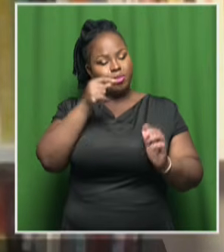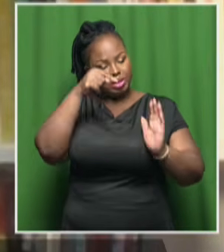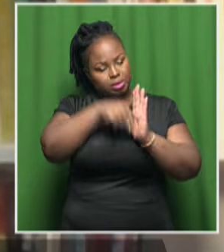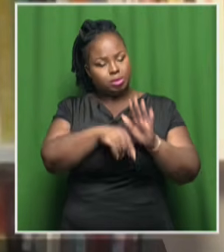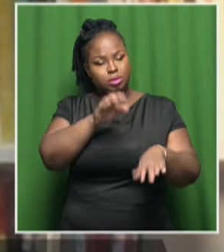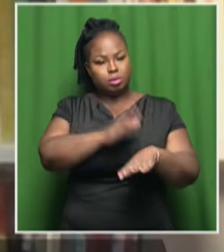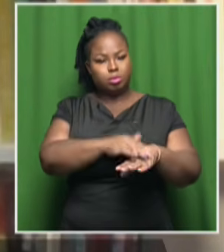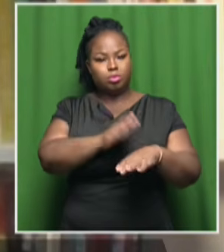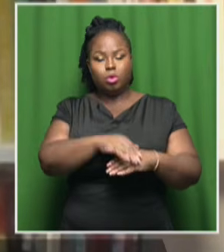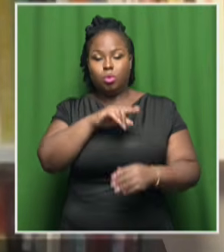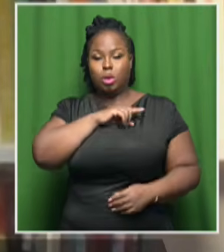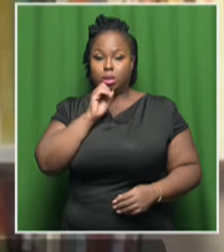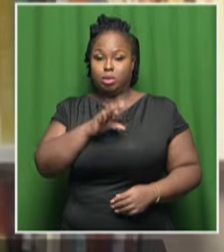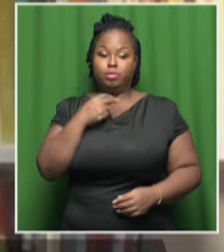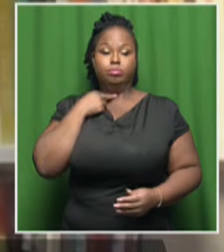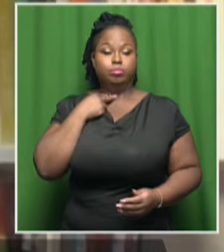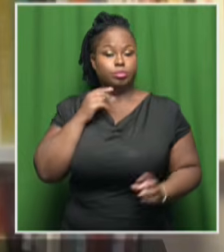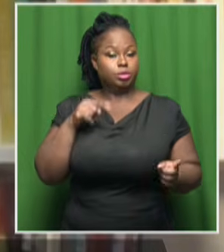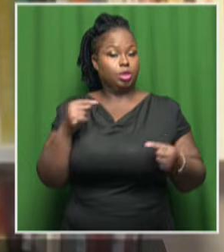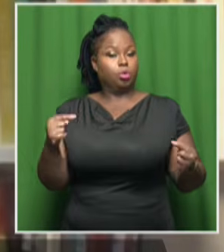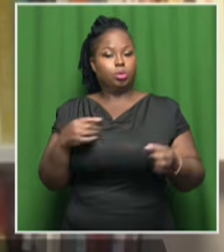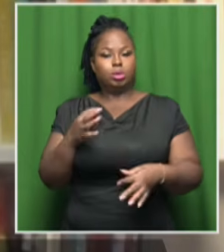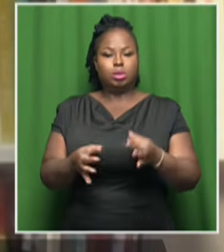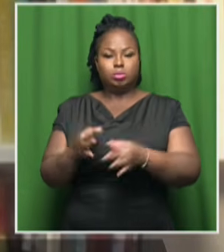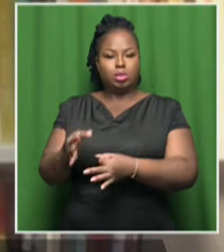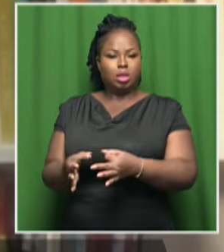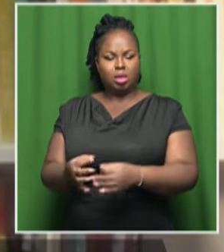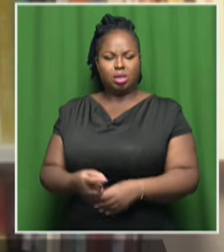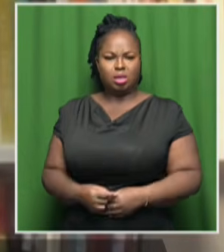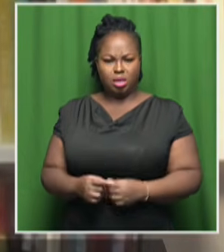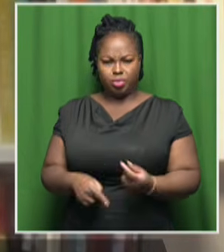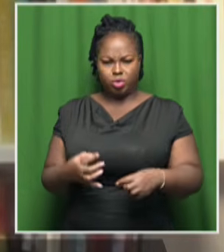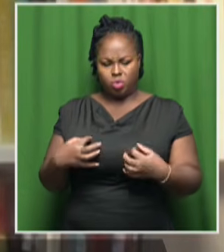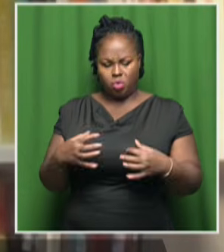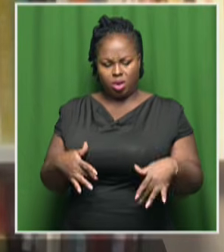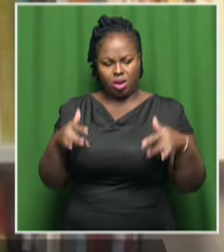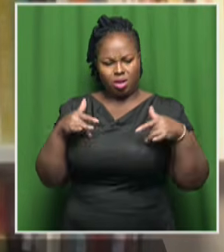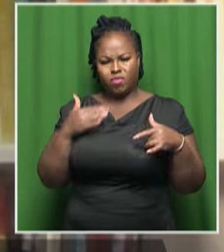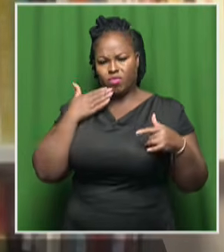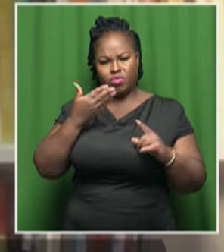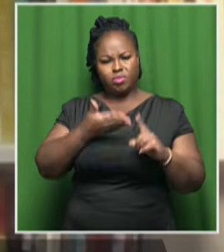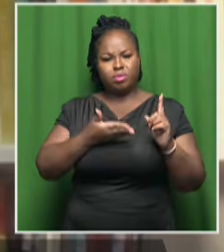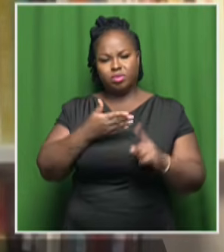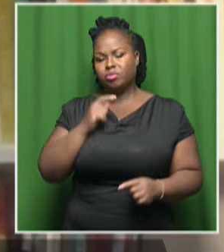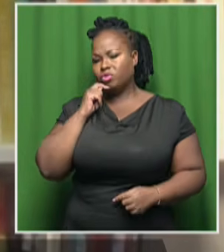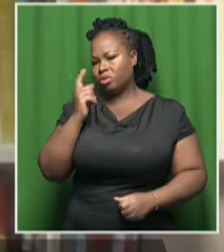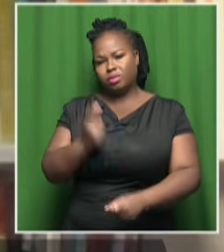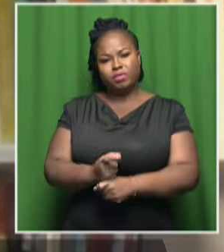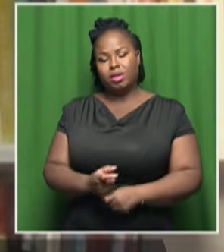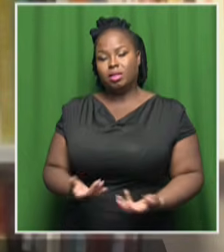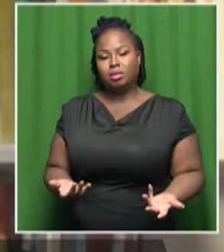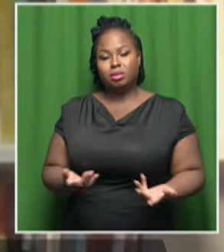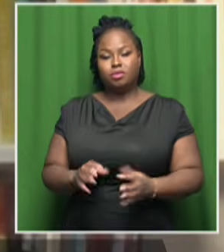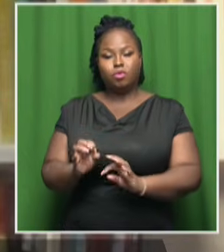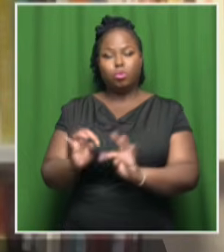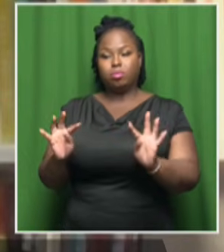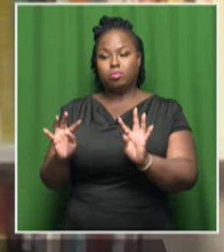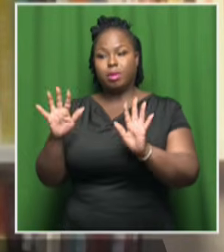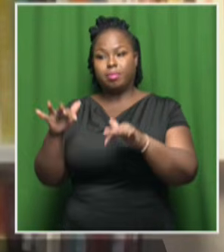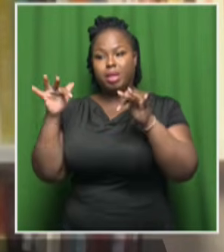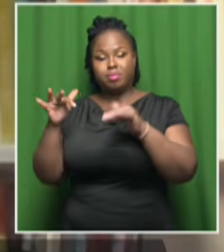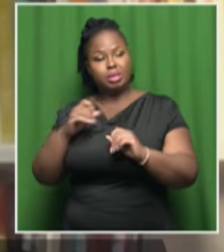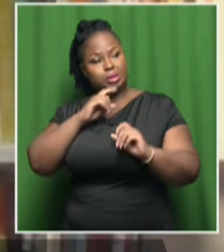context, because if he cannot be able to explain a lot about his own life, about who he is, it's going to be very difficult for